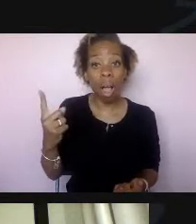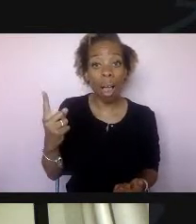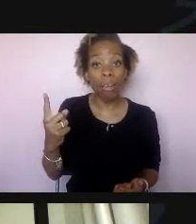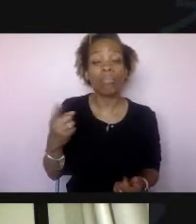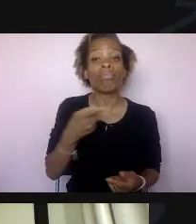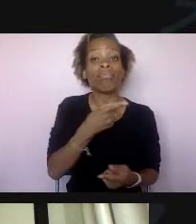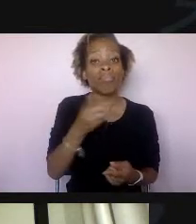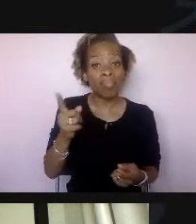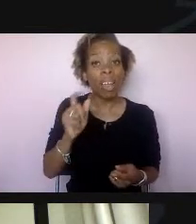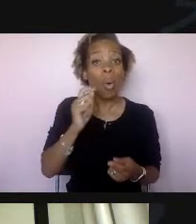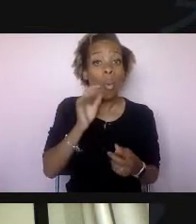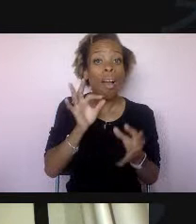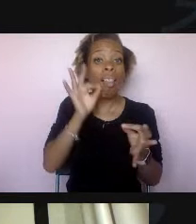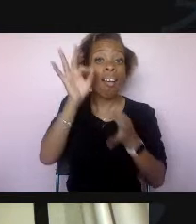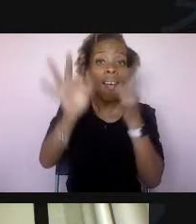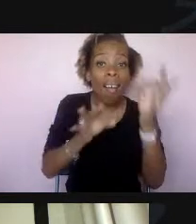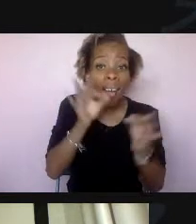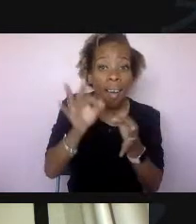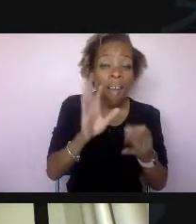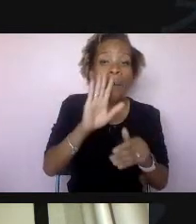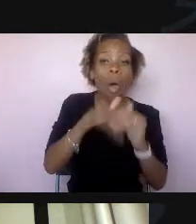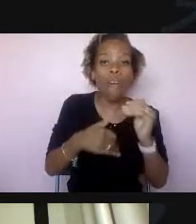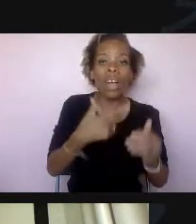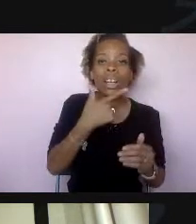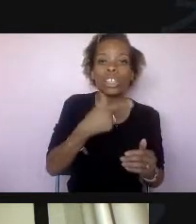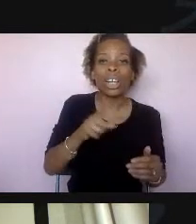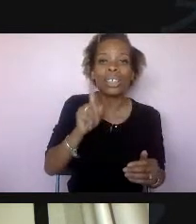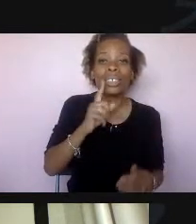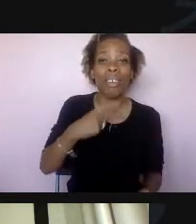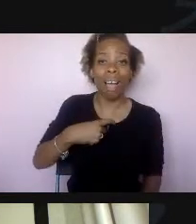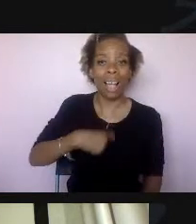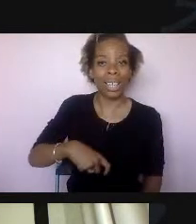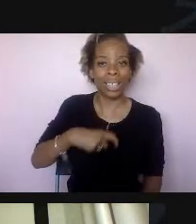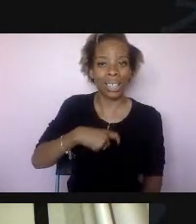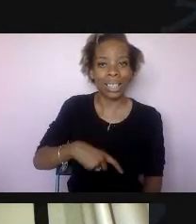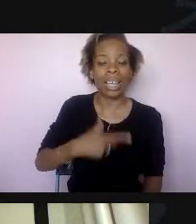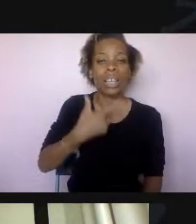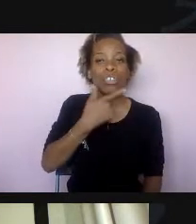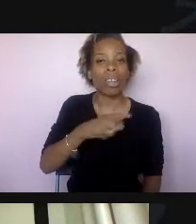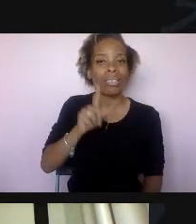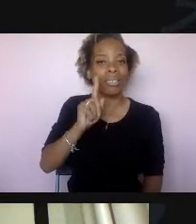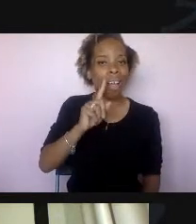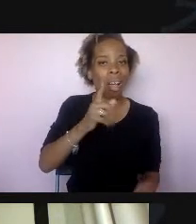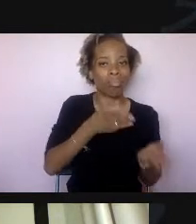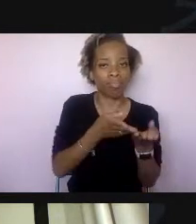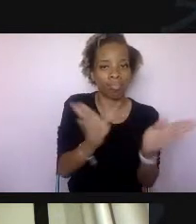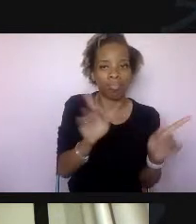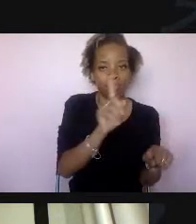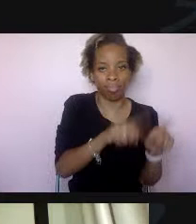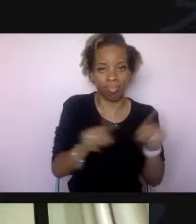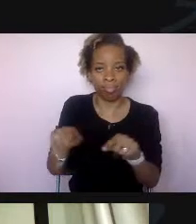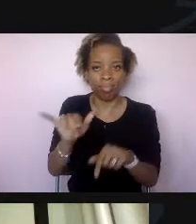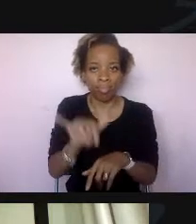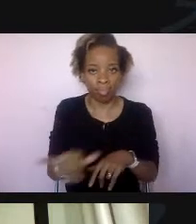questions around sexual orientation and gender identity. So hopefully we will start getting somewhere there.